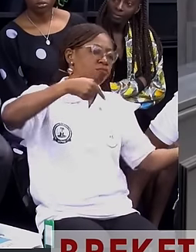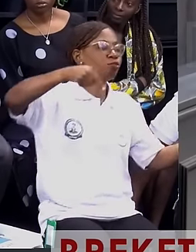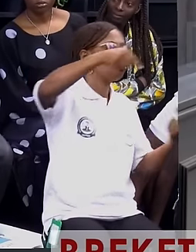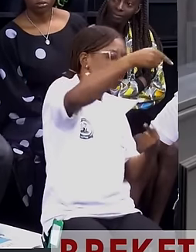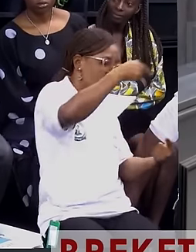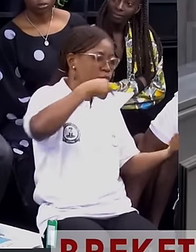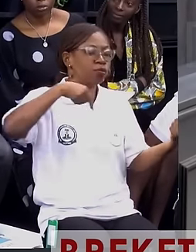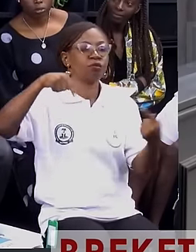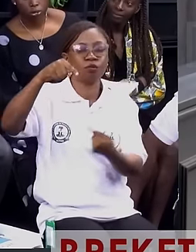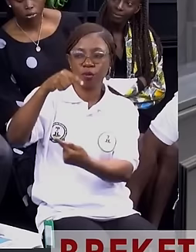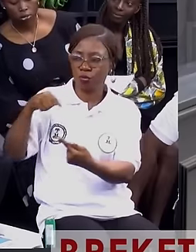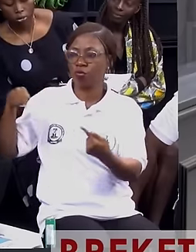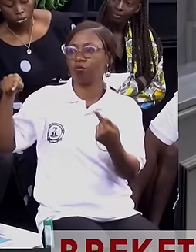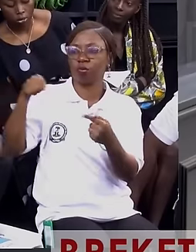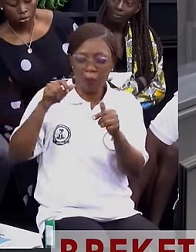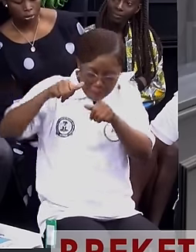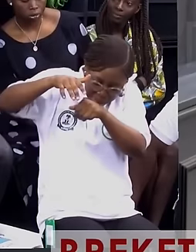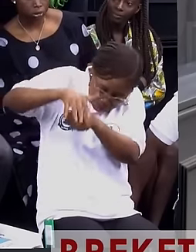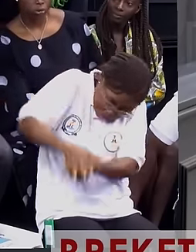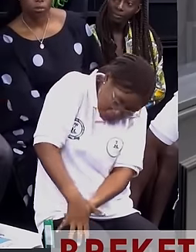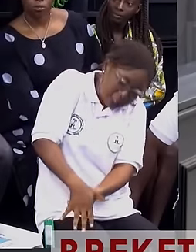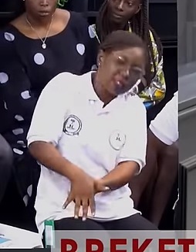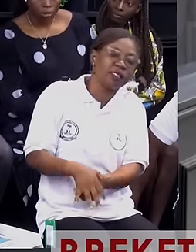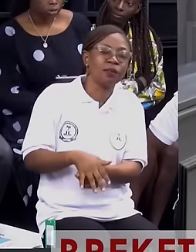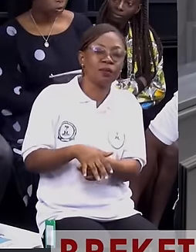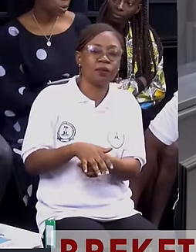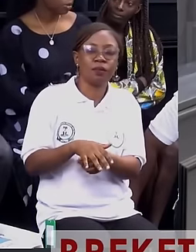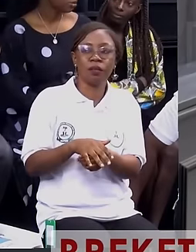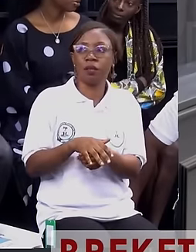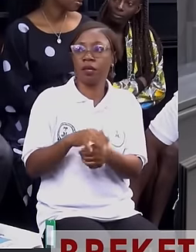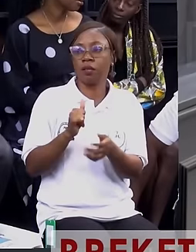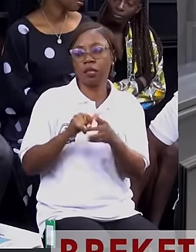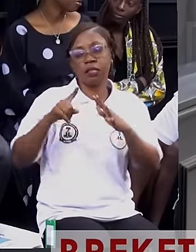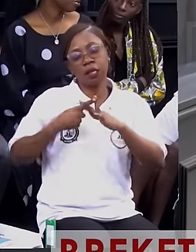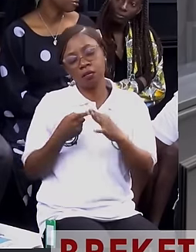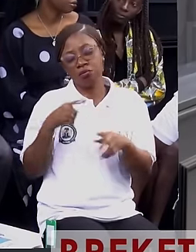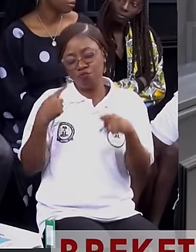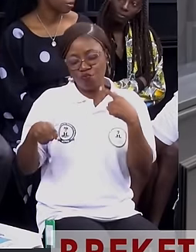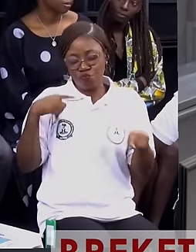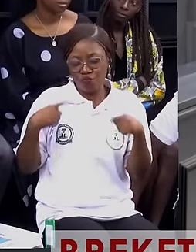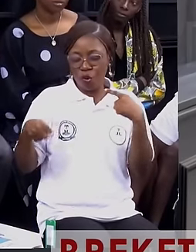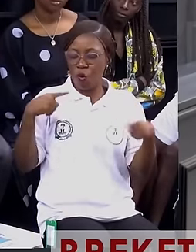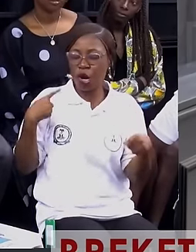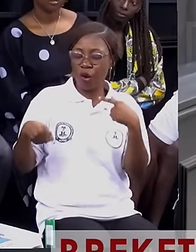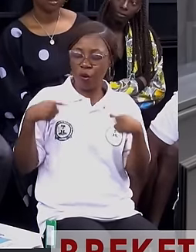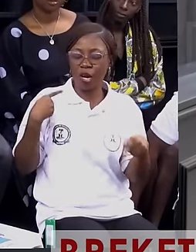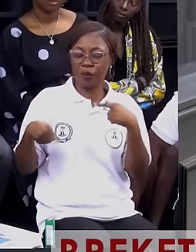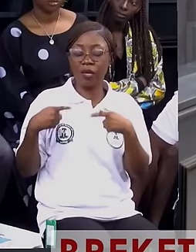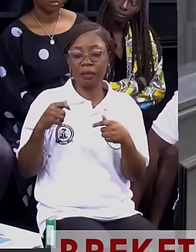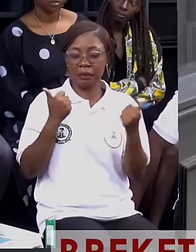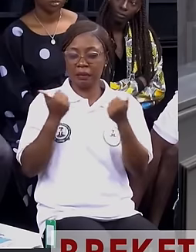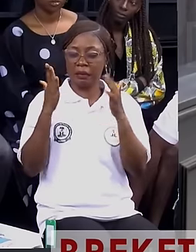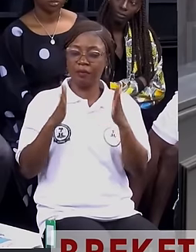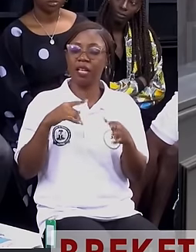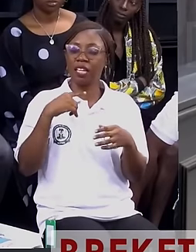they press down, beating me. So they started quarreling. The driver and I say,